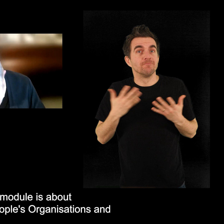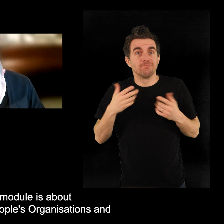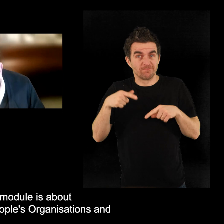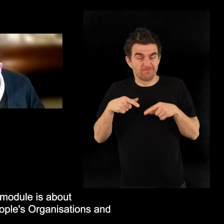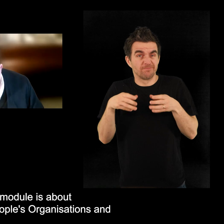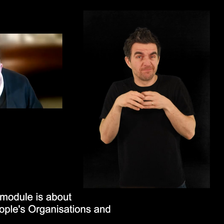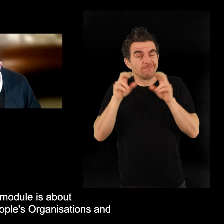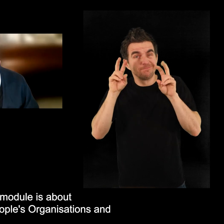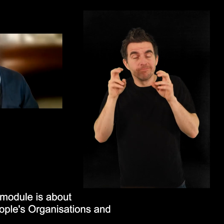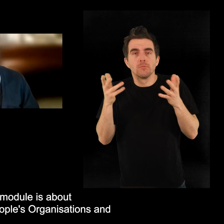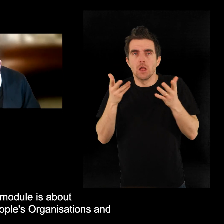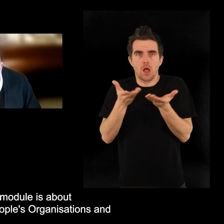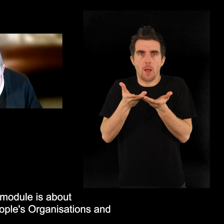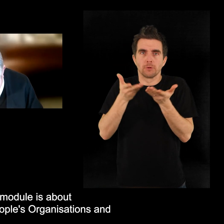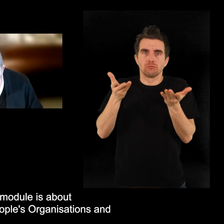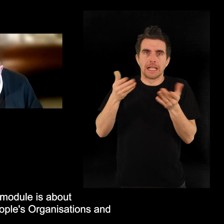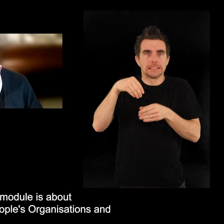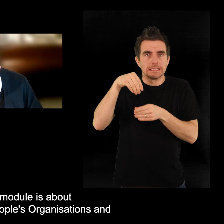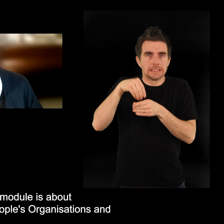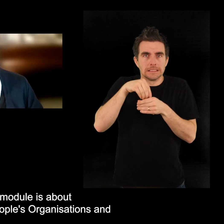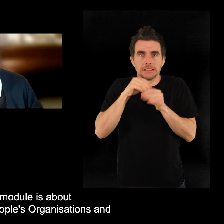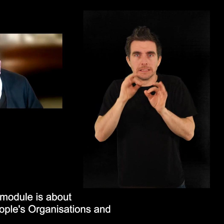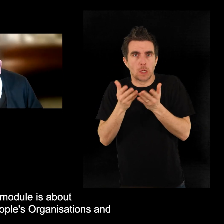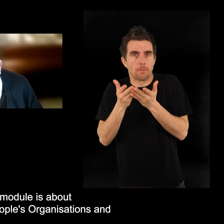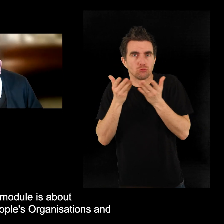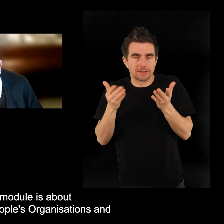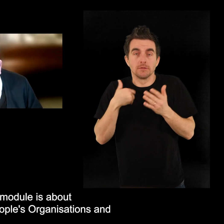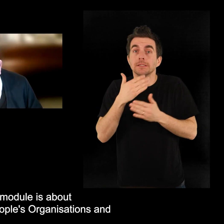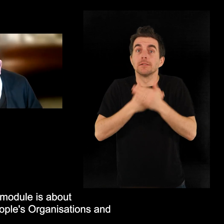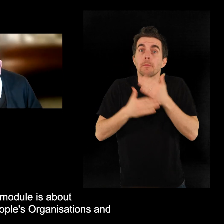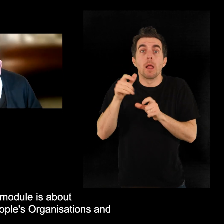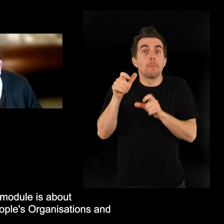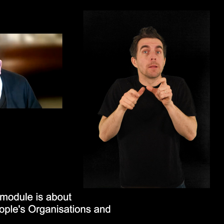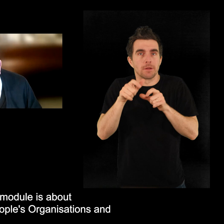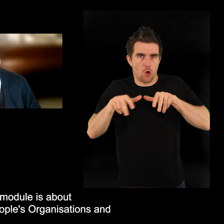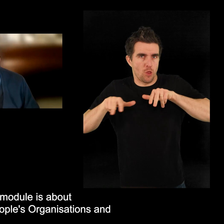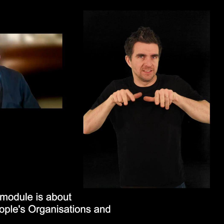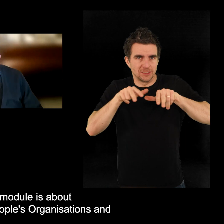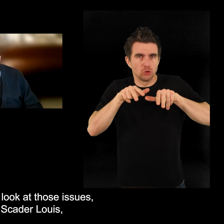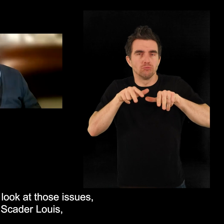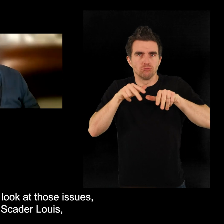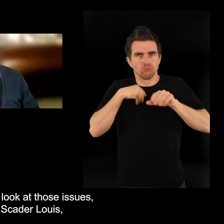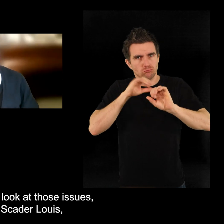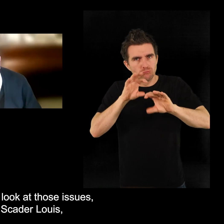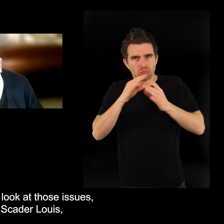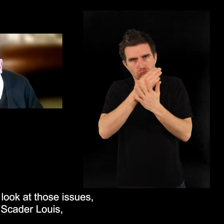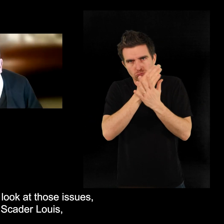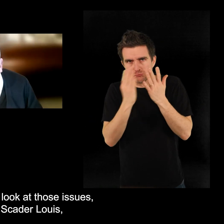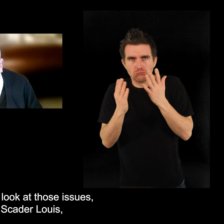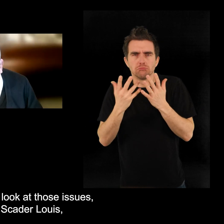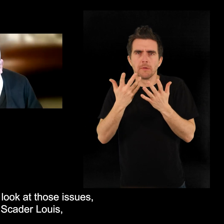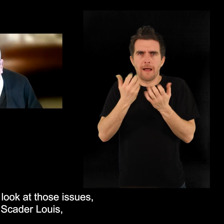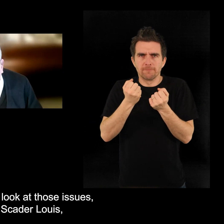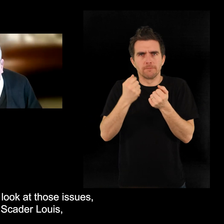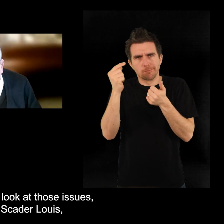much, this module is about democracy and disabled people's organisations and the full range of